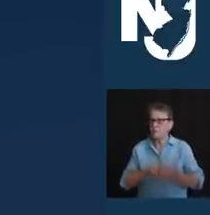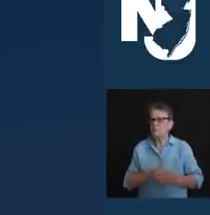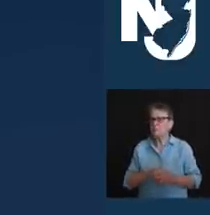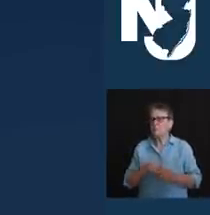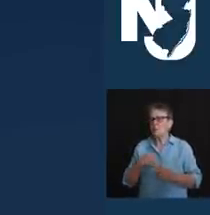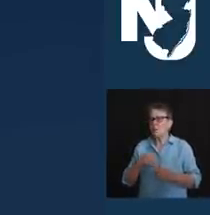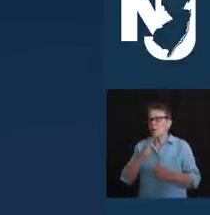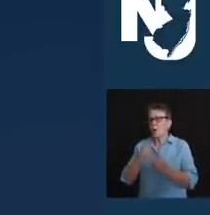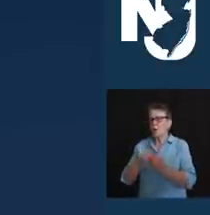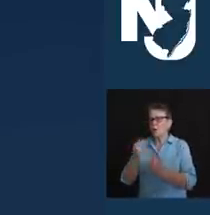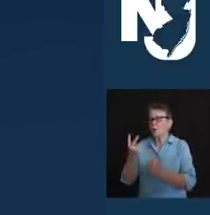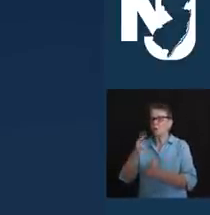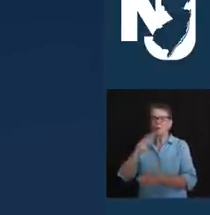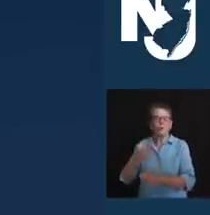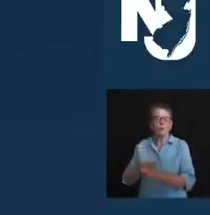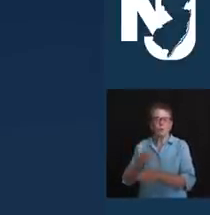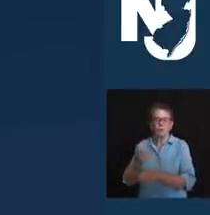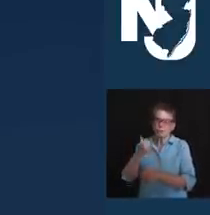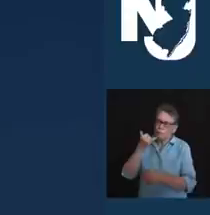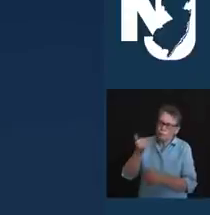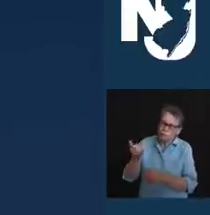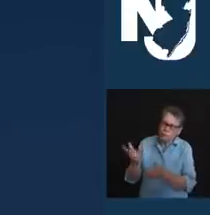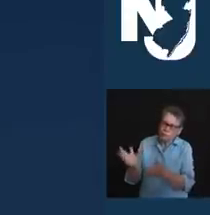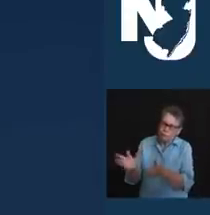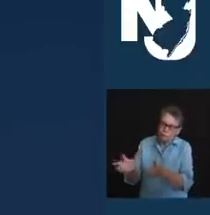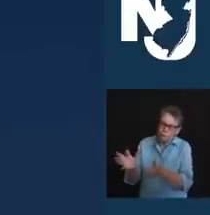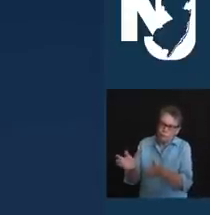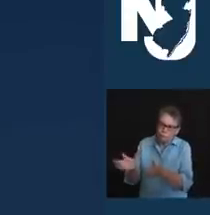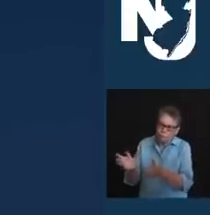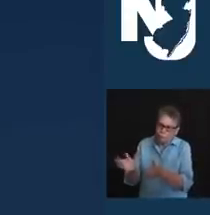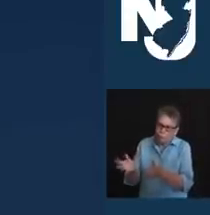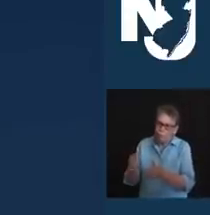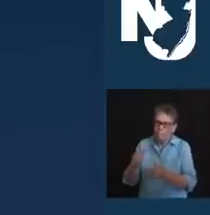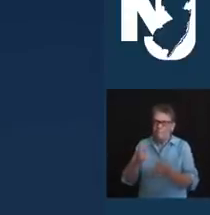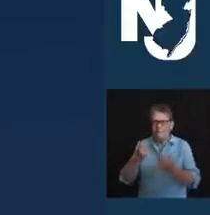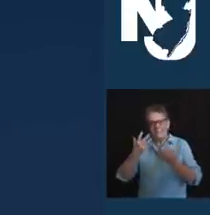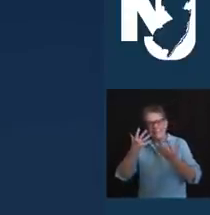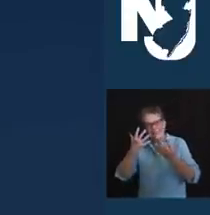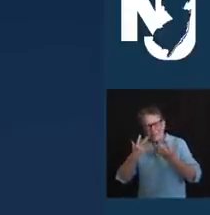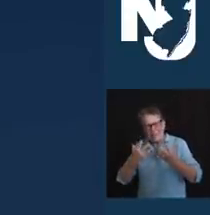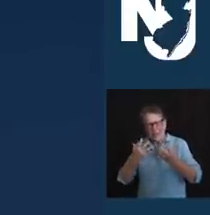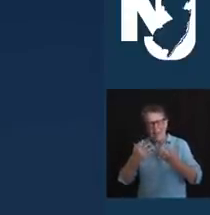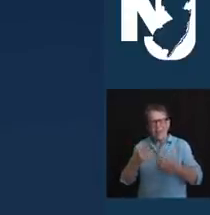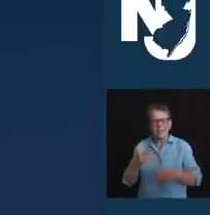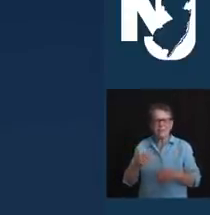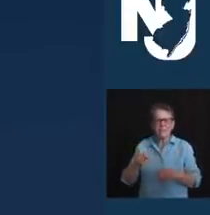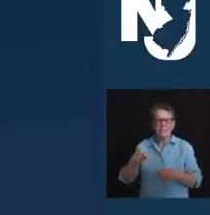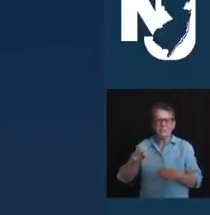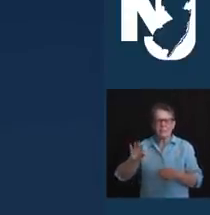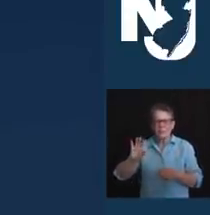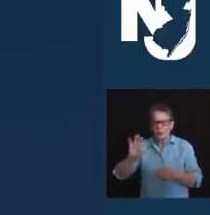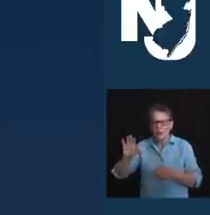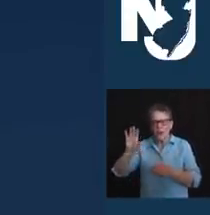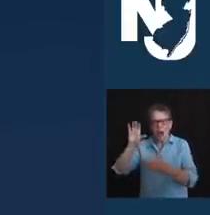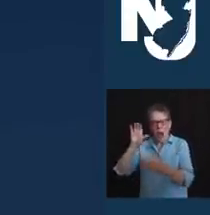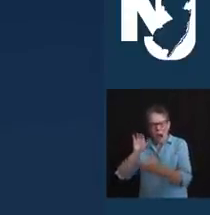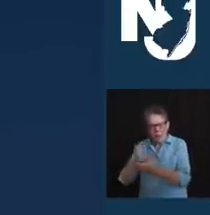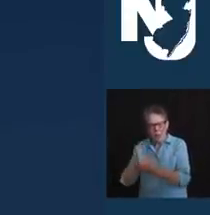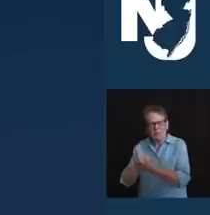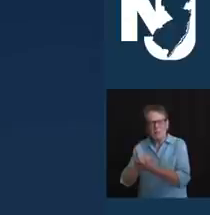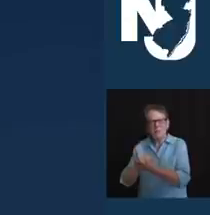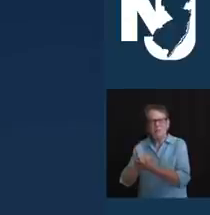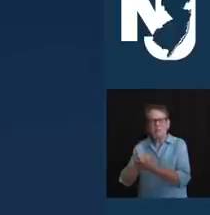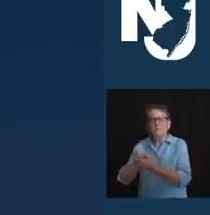week ago. She was predeceased, sadly, in January of 2020 at the very young age of 55 by her son,